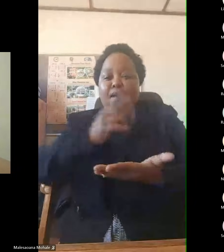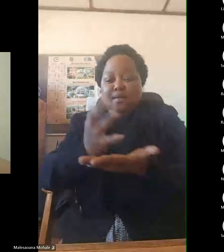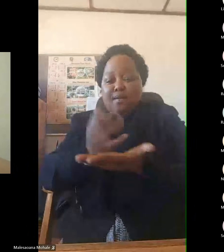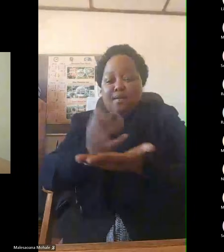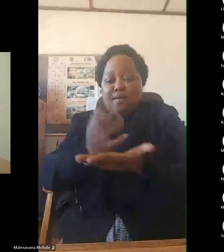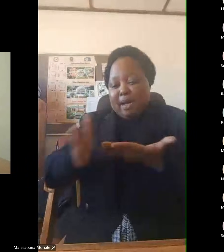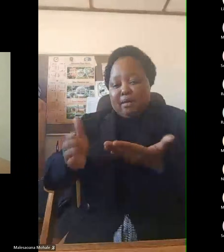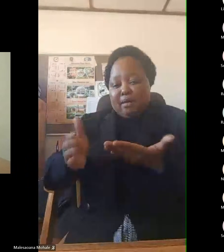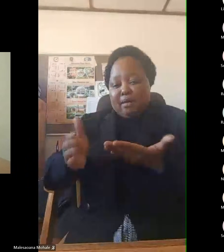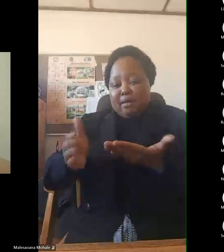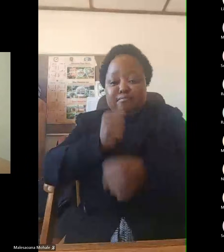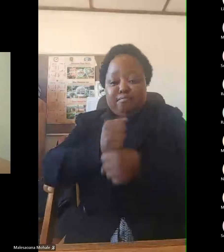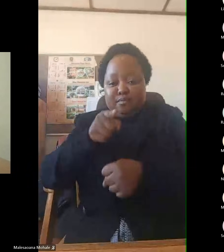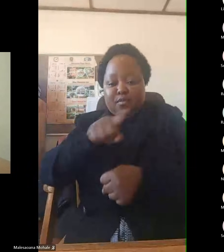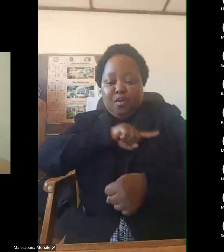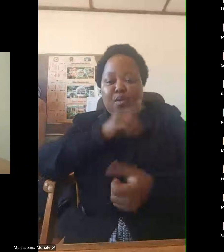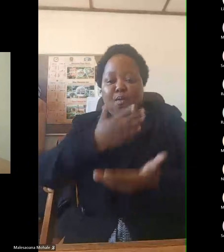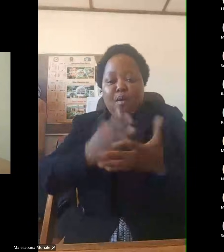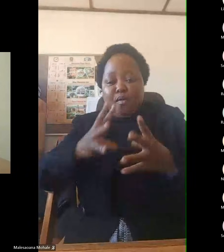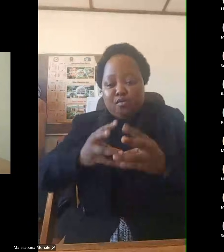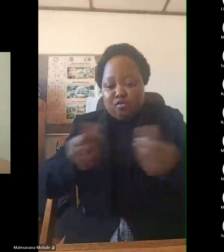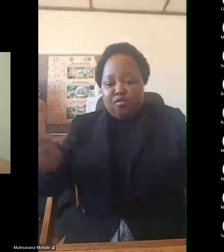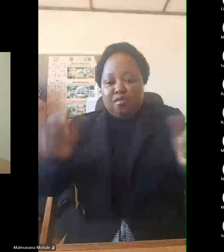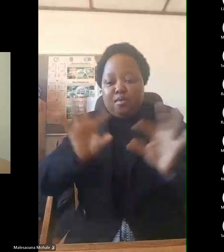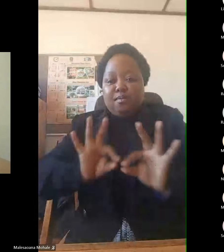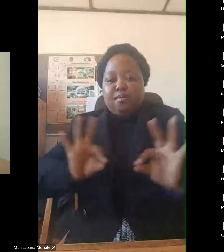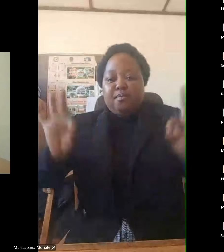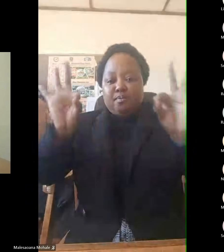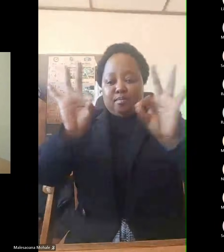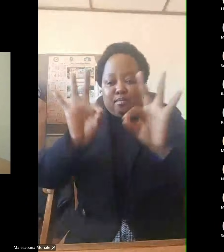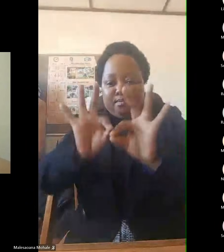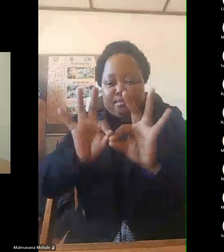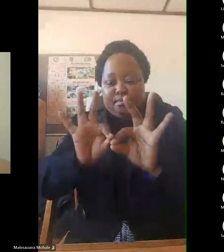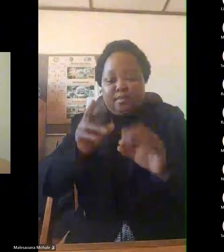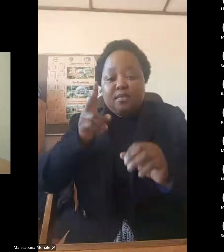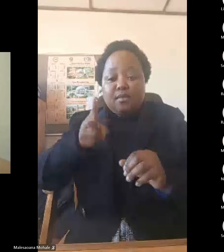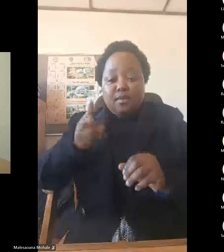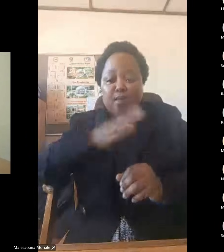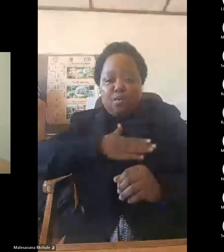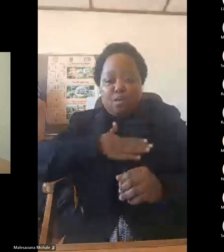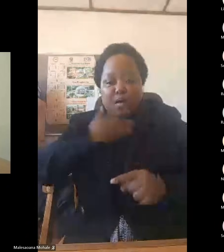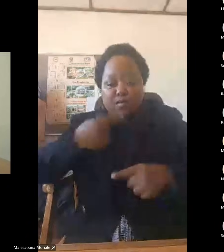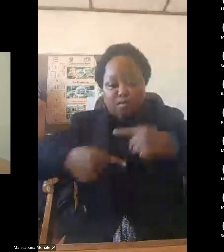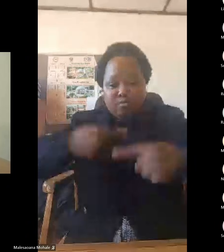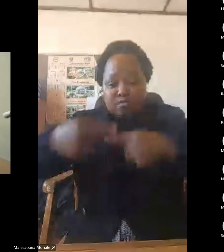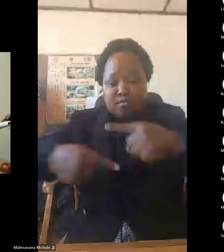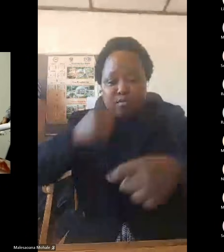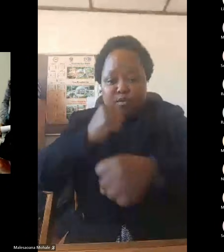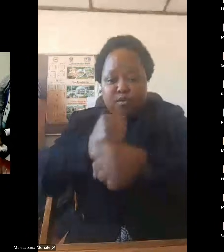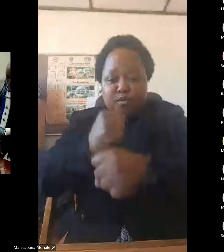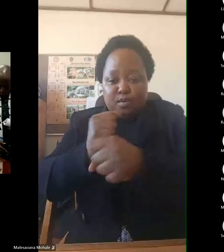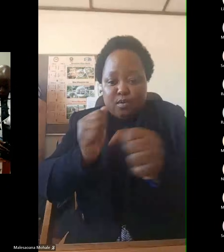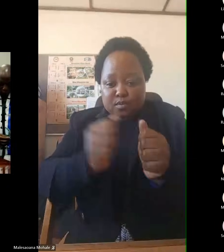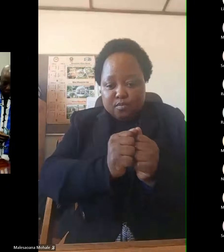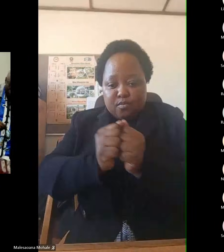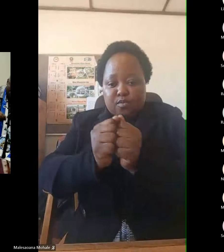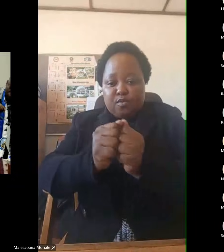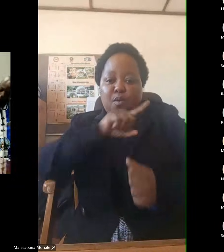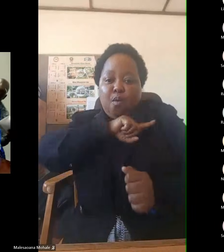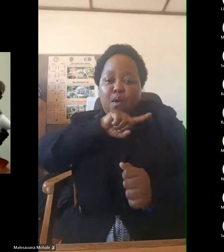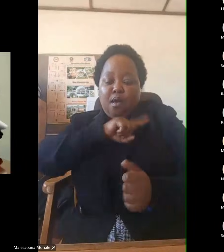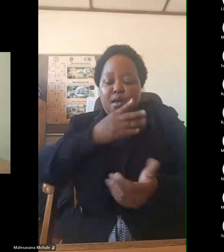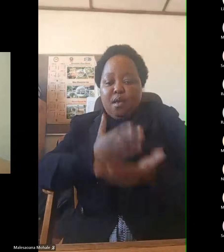resume these important conversations and to continue to work collectively to strengthen our response